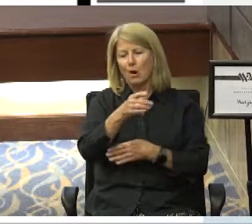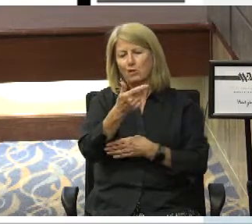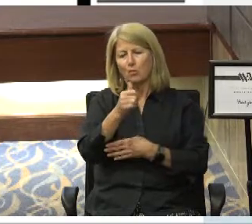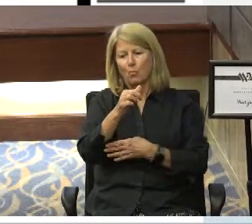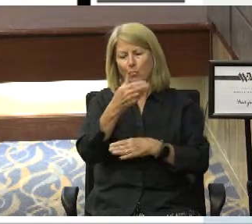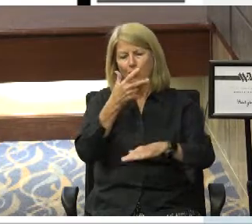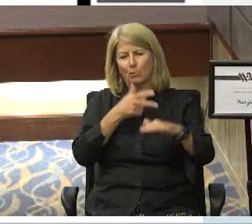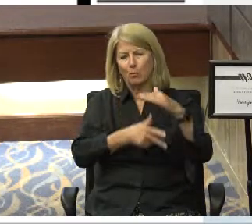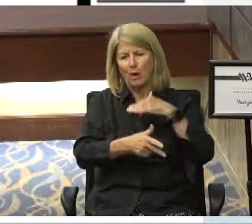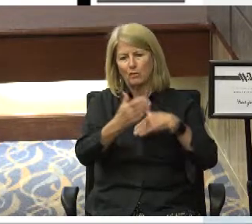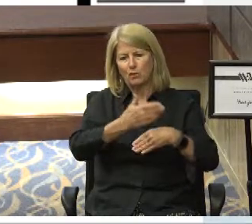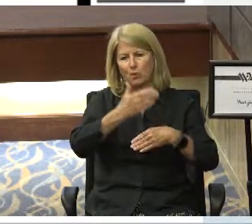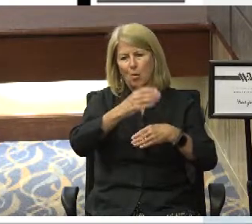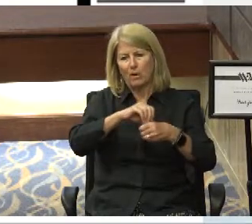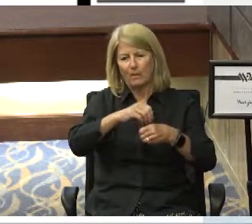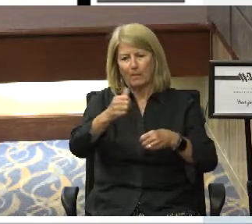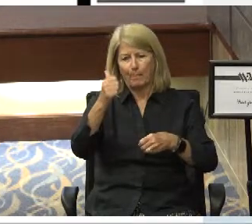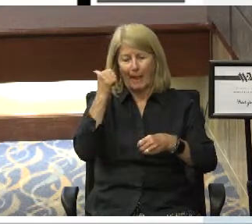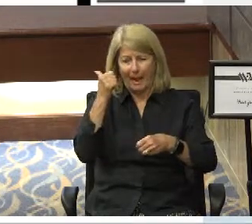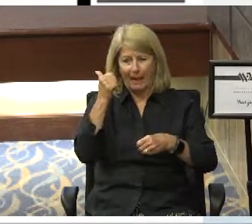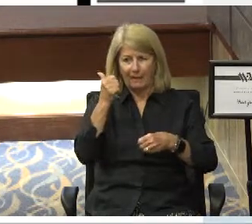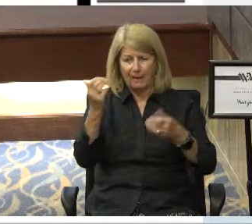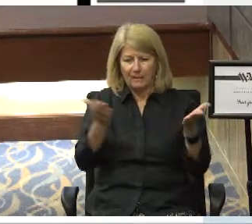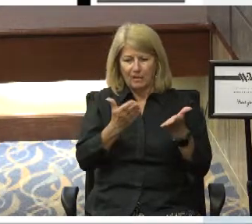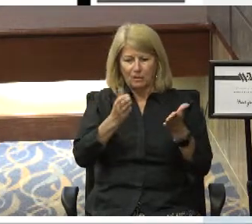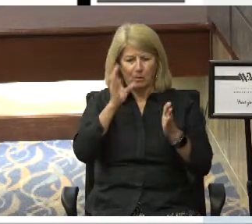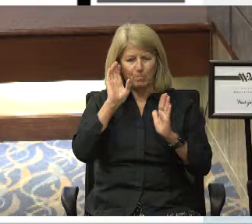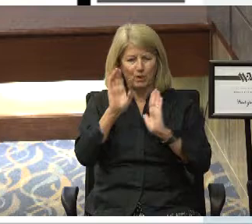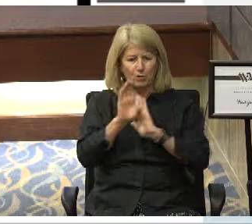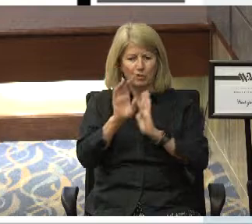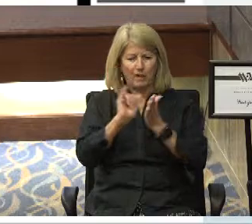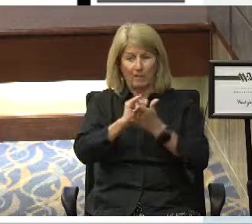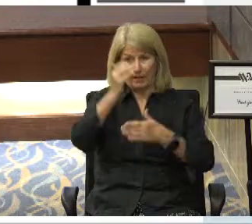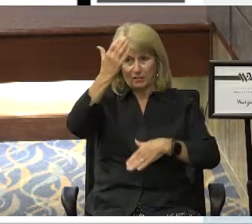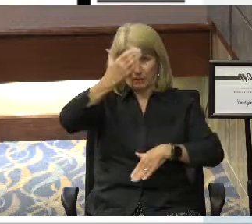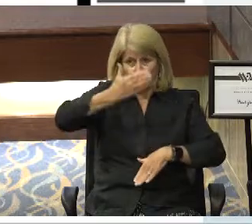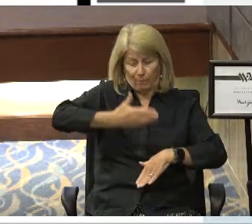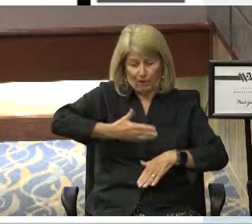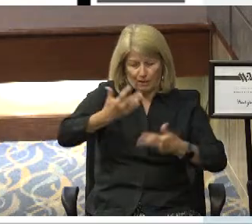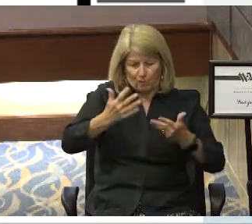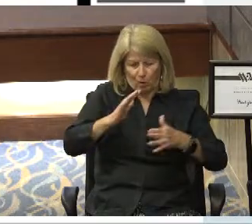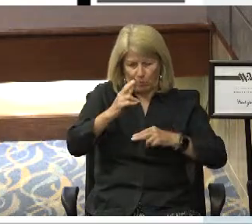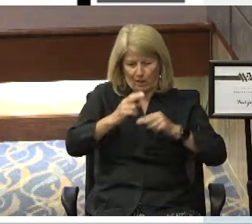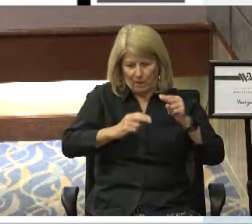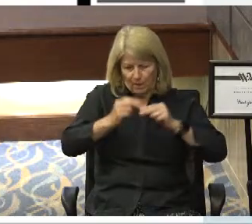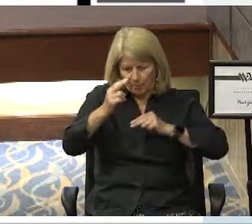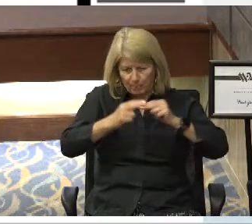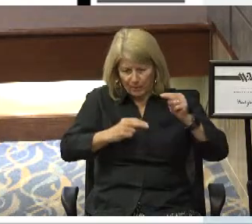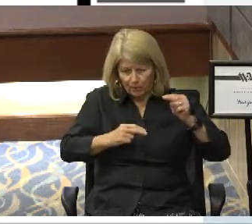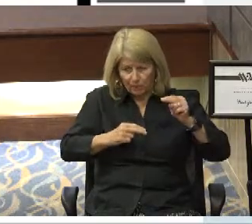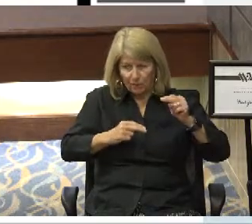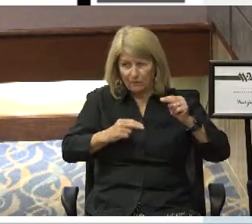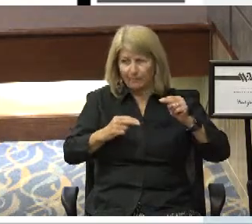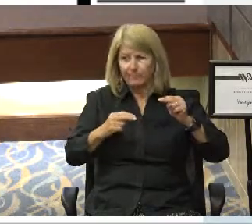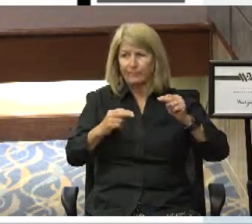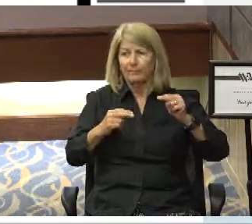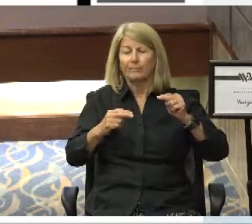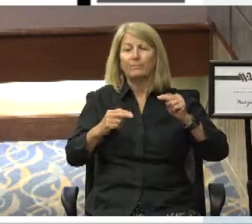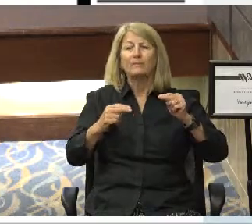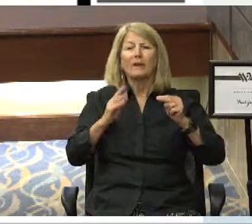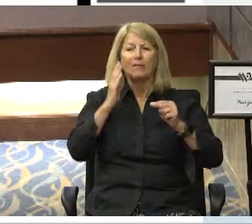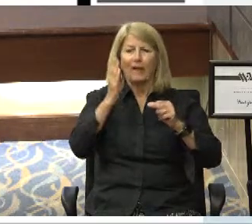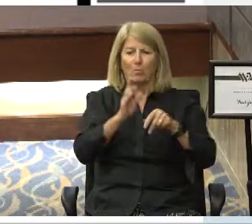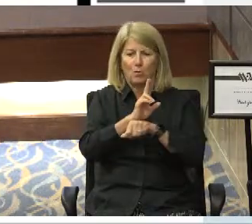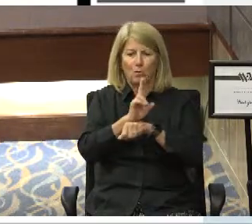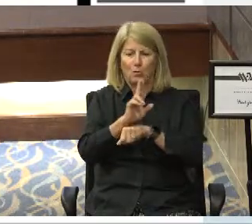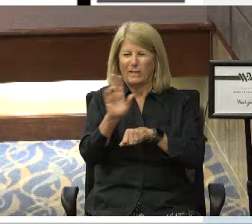Here's some renderings of that. Here's the front, again, that's already built, and I'll show some pictures of it in its final state. And they'll be using